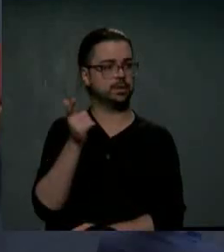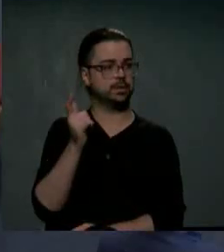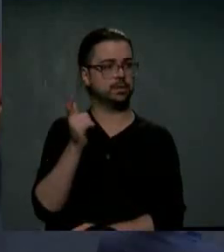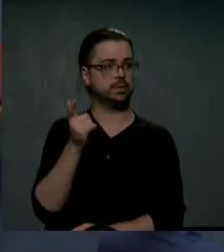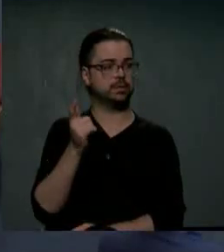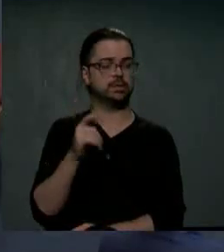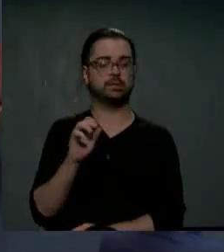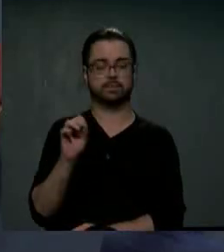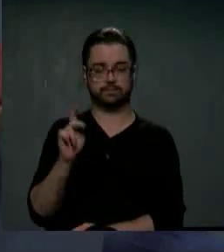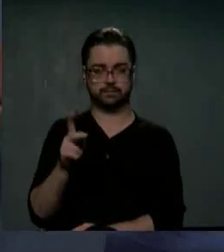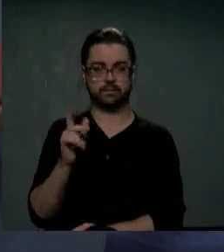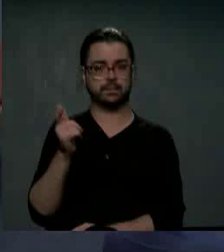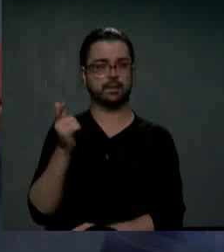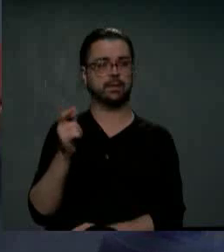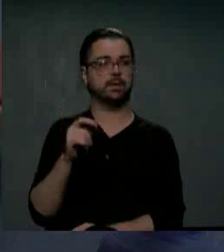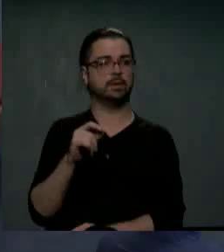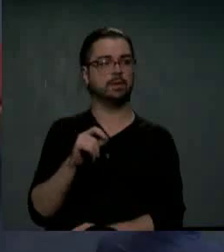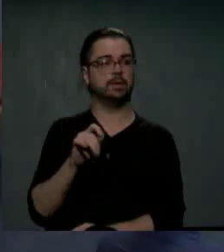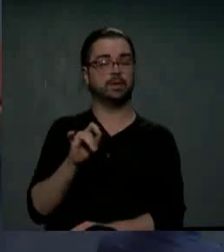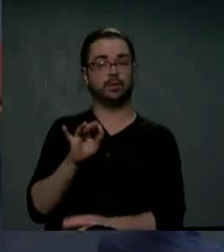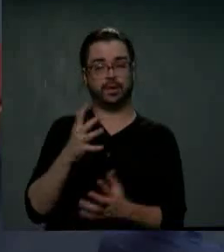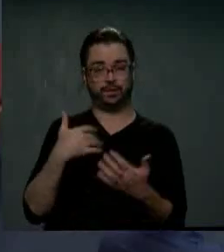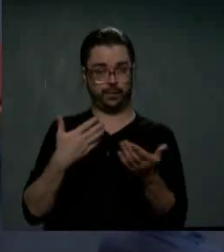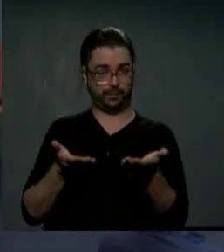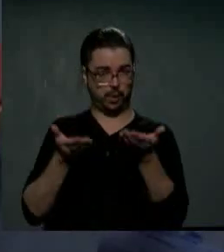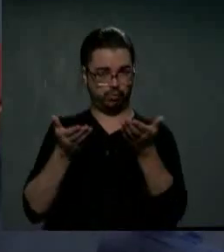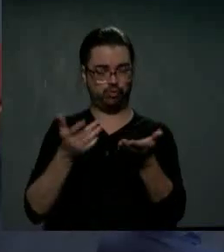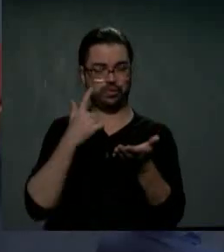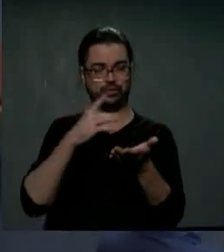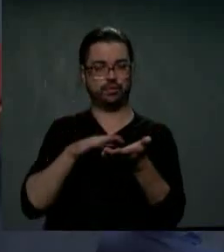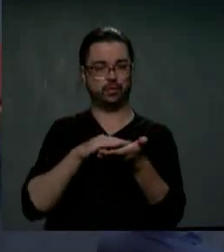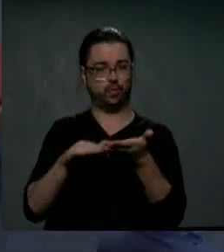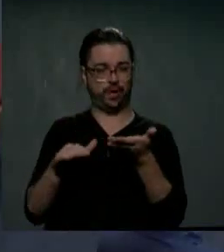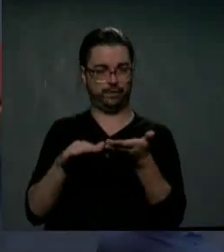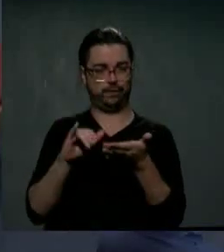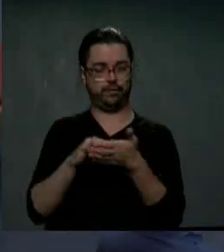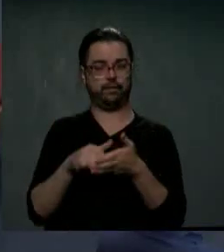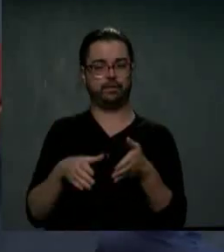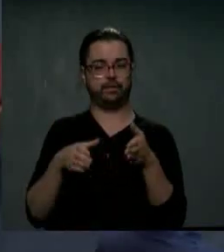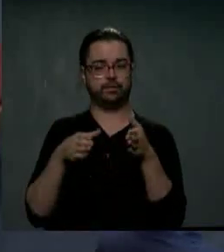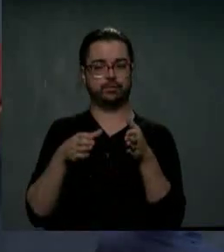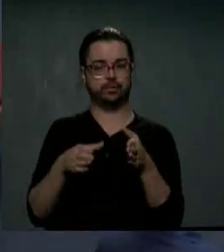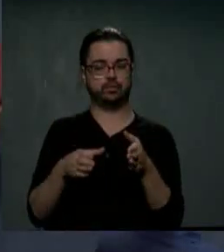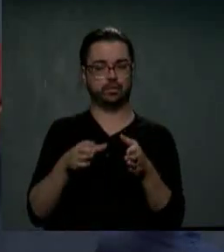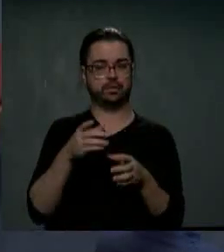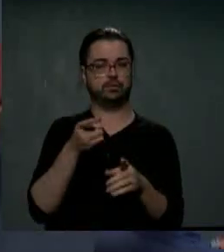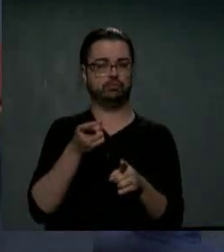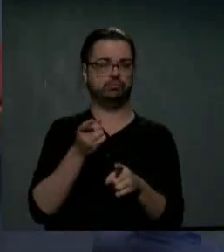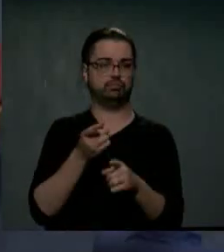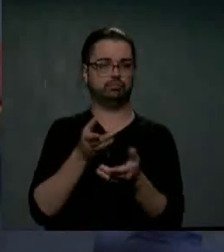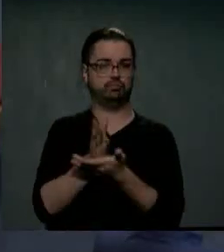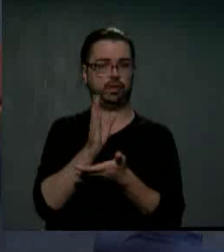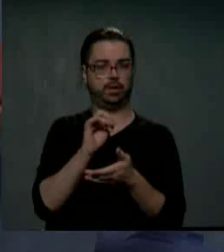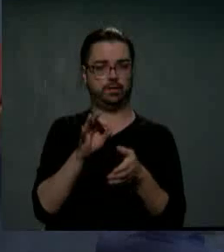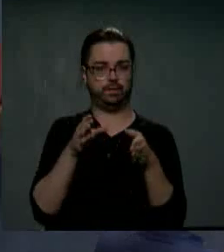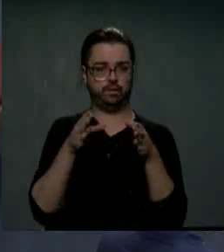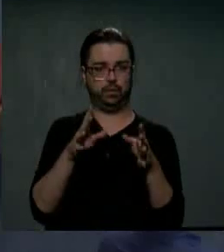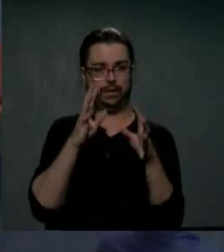Second. Okay. So we have that motion for the waiver of the street right-of-way dedications and the